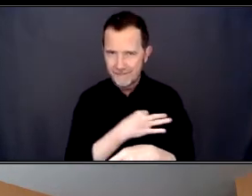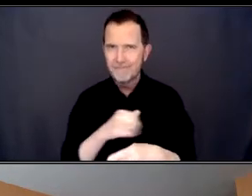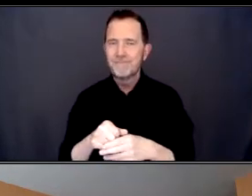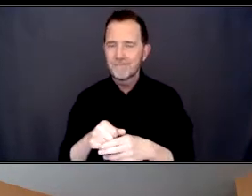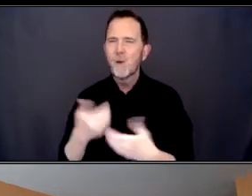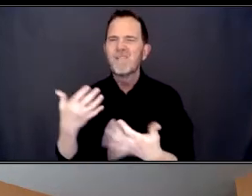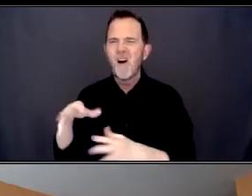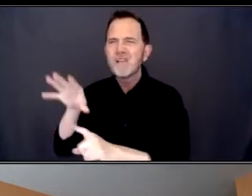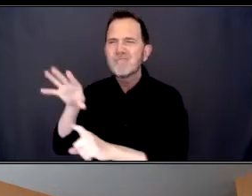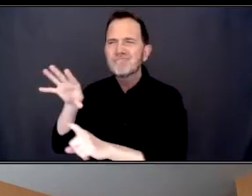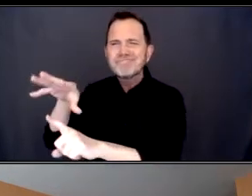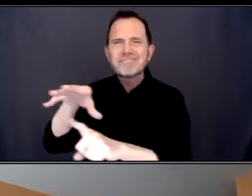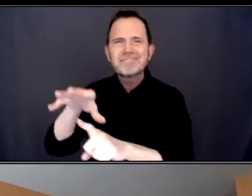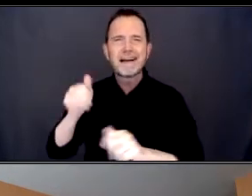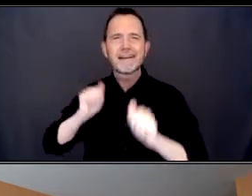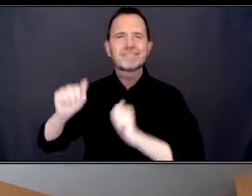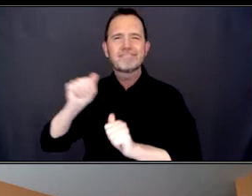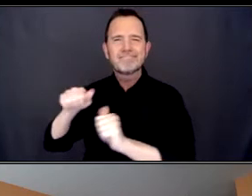of them